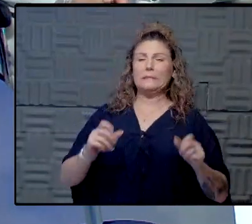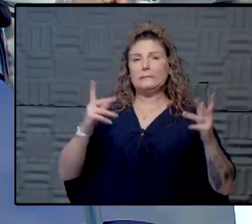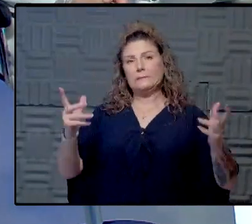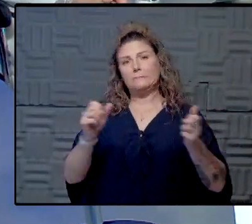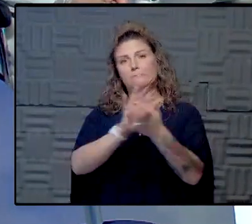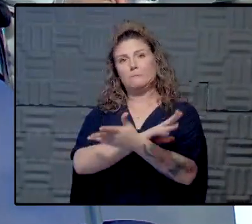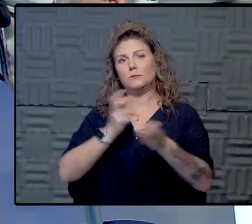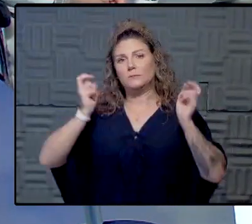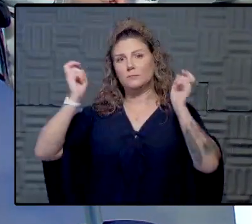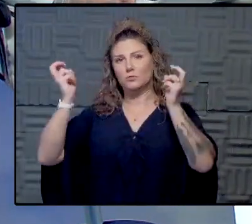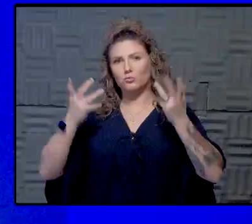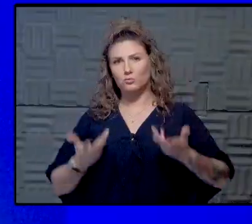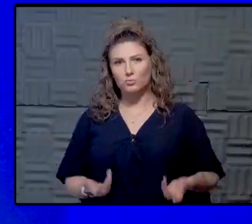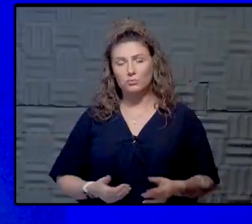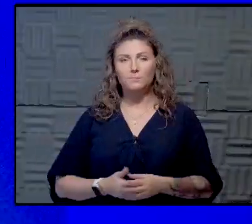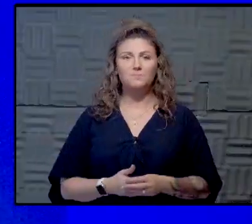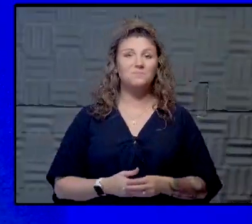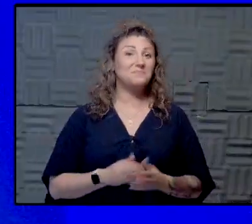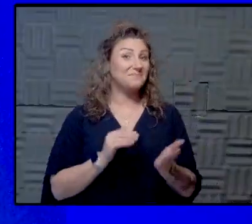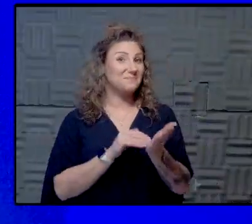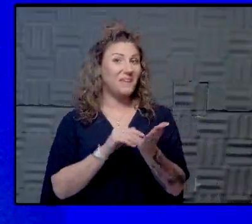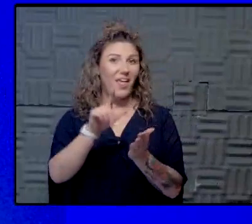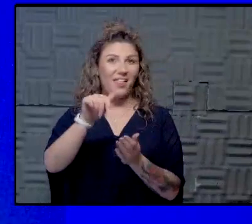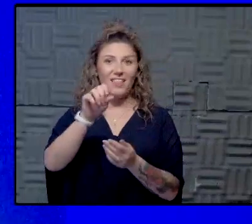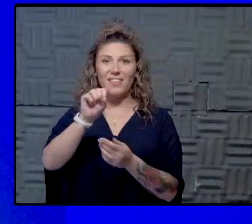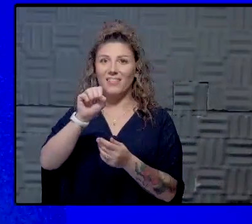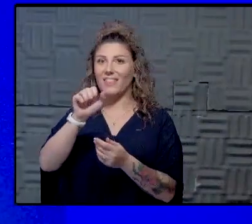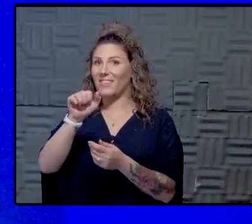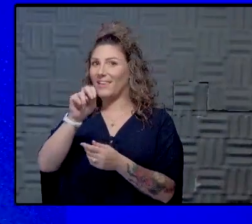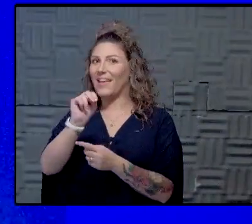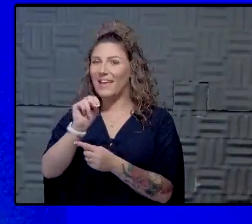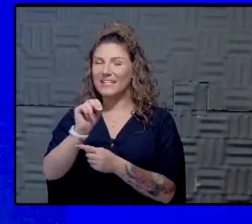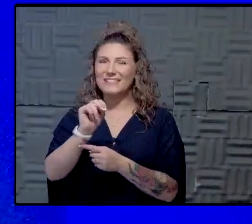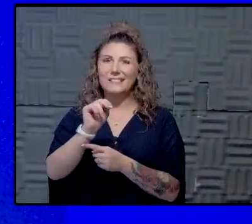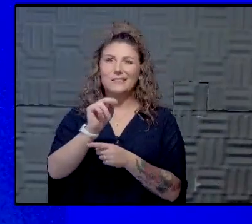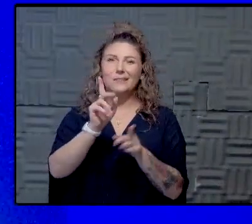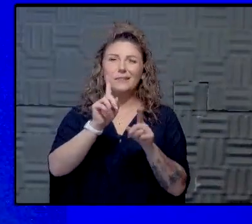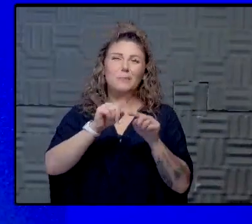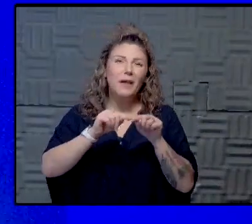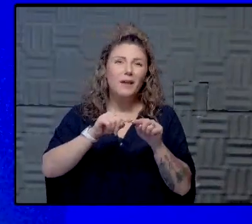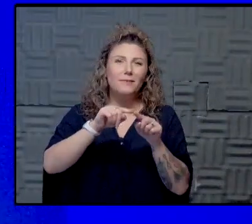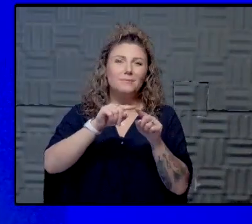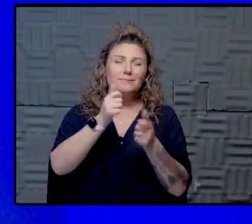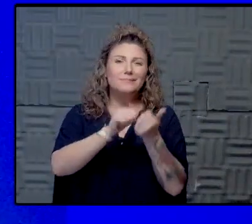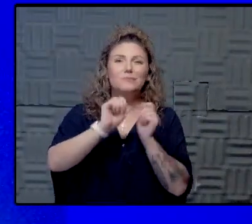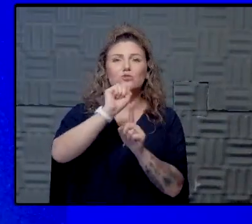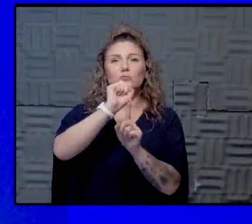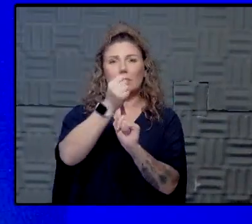I think, Dr. Lassen, you talked a little bit Yeah. about on a case-by-case situation, but